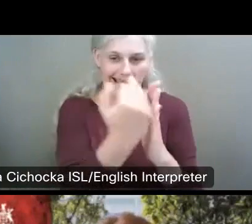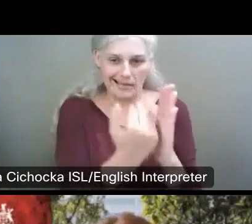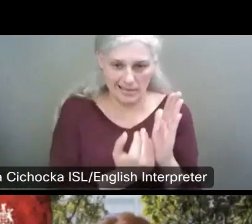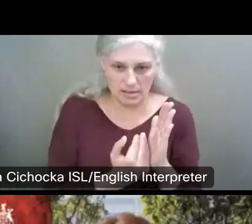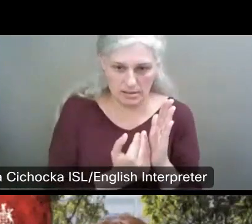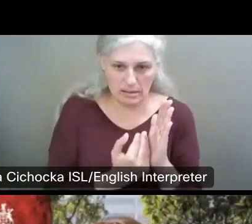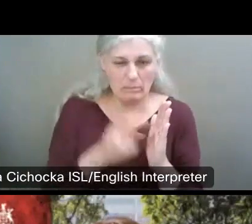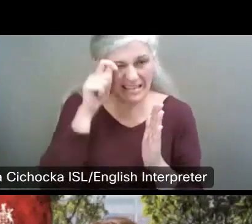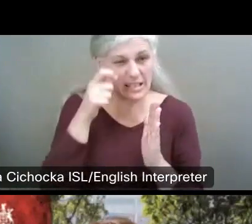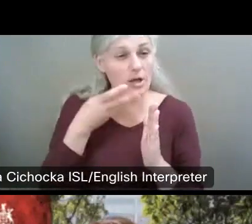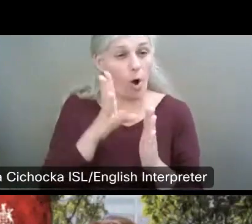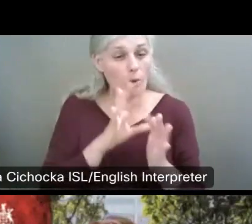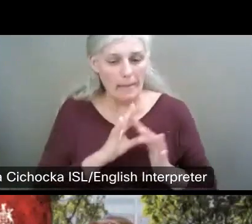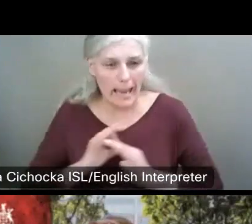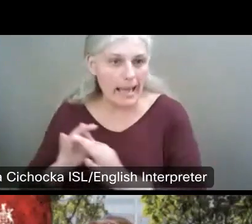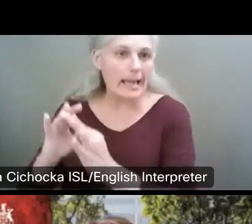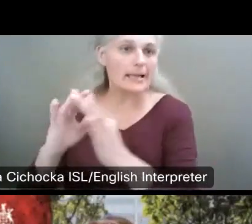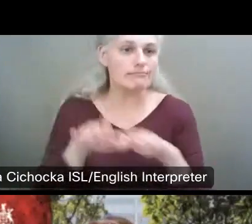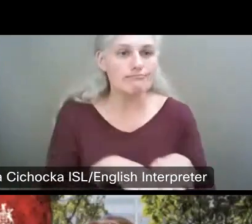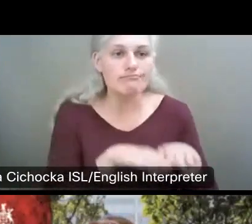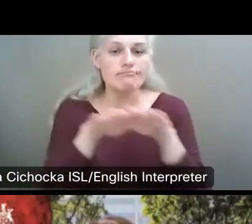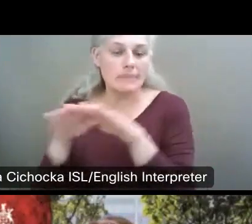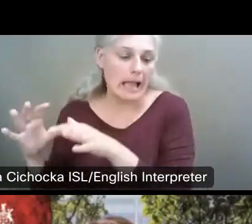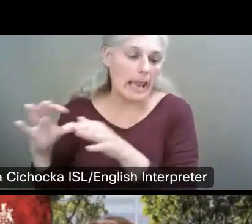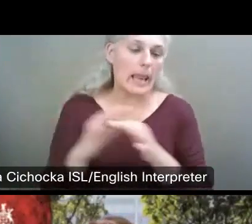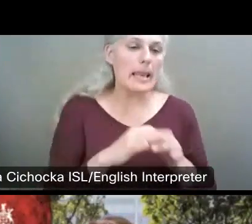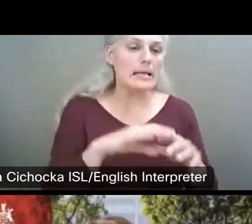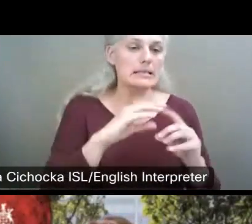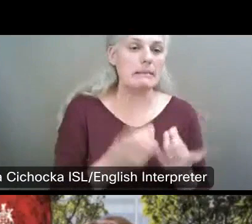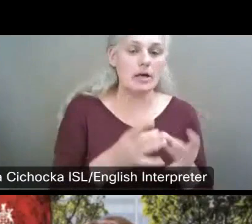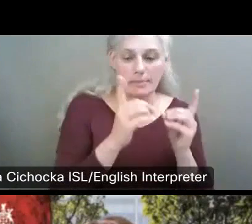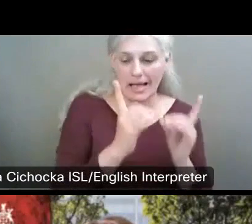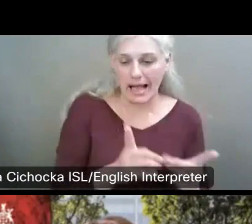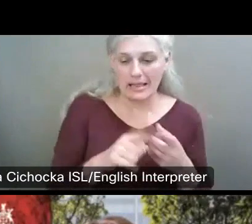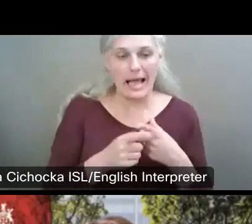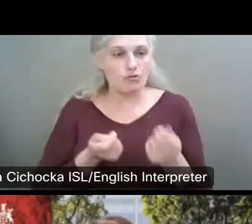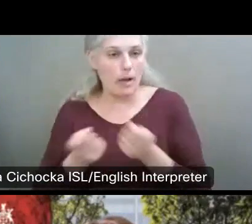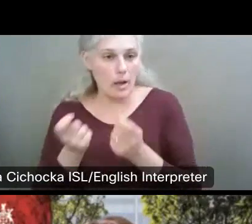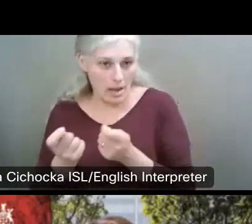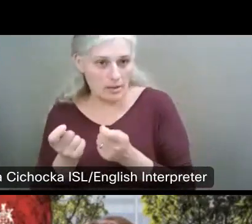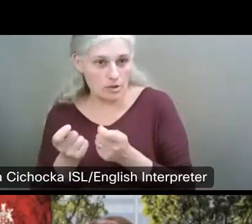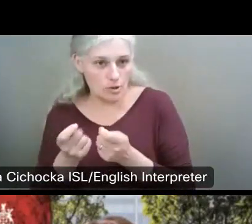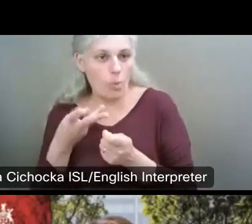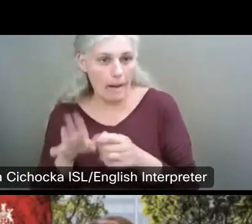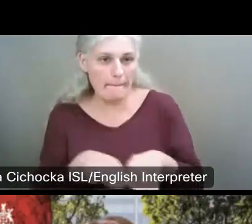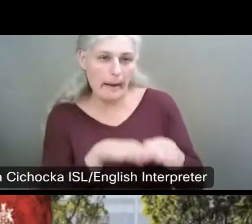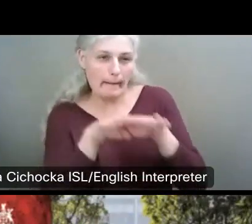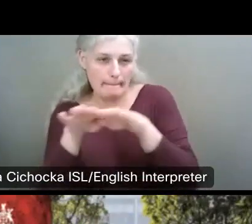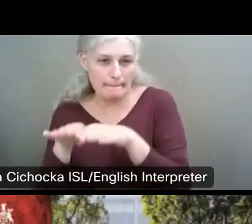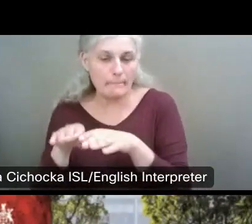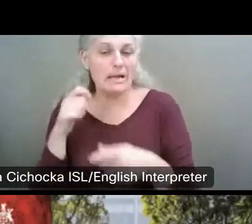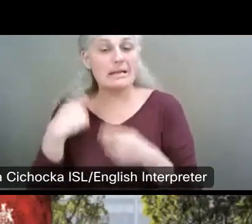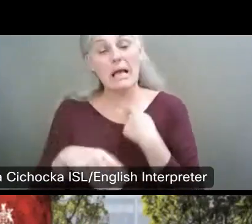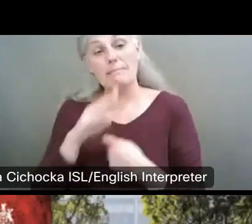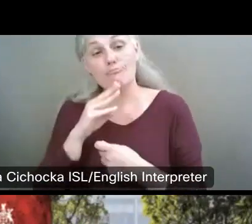to the guidance developed by the Department of Health and the regulators. But maybe link in with private services around